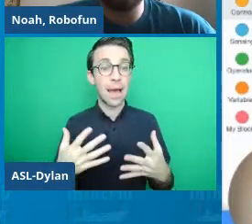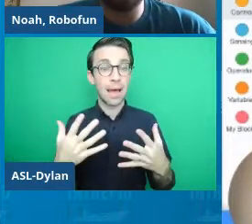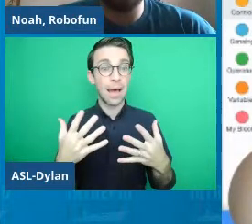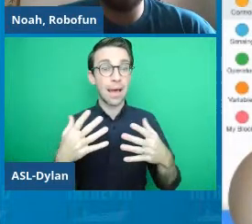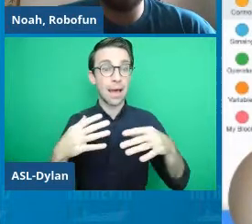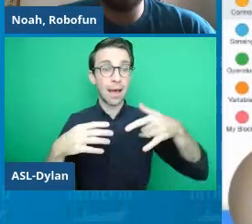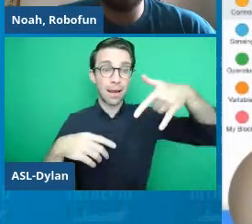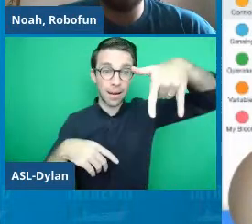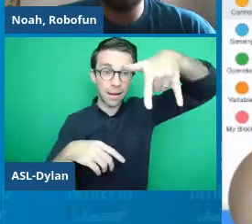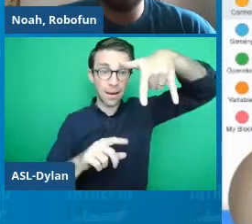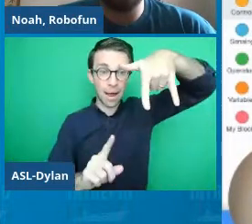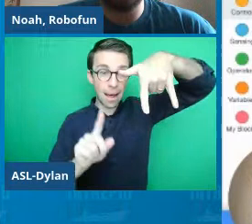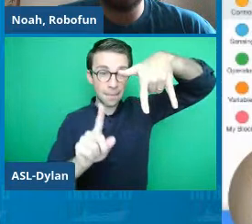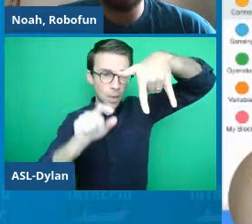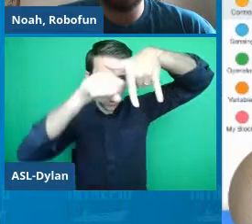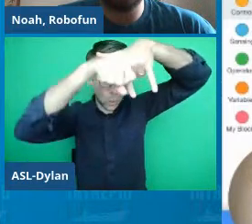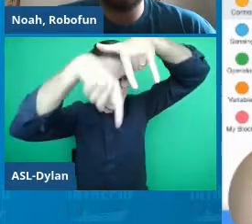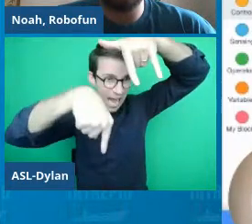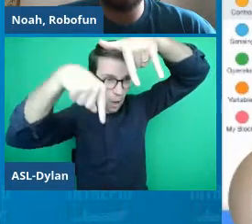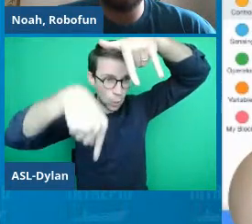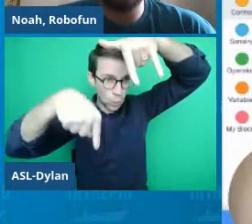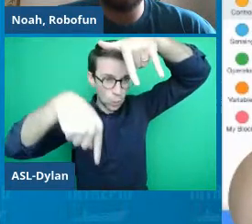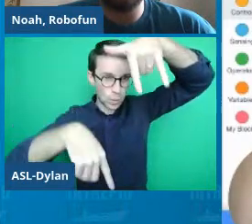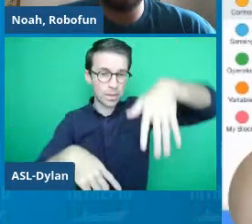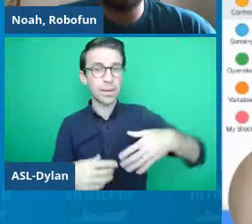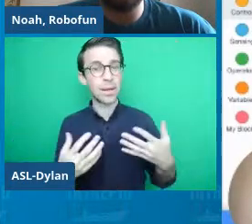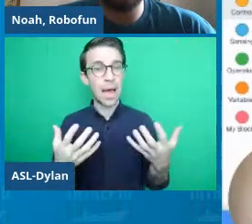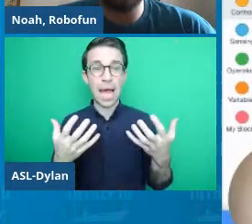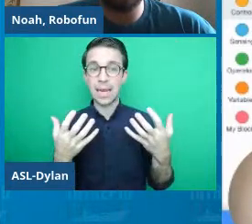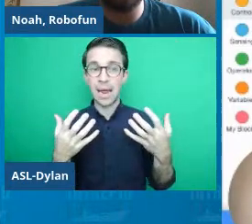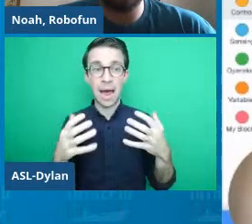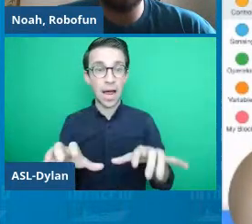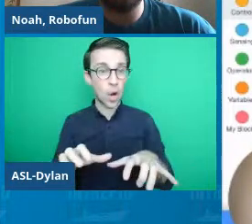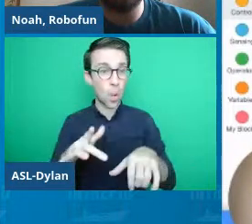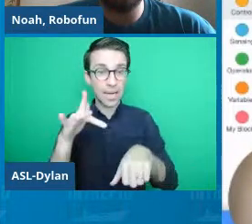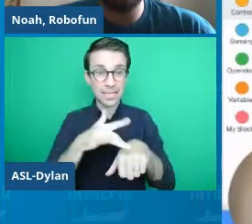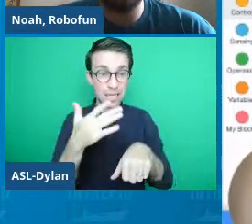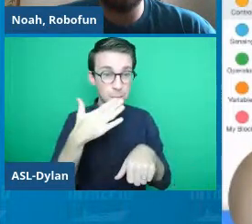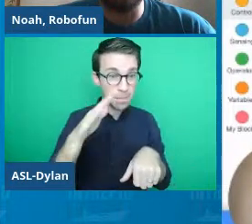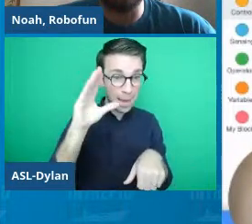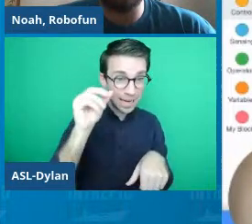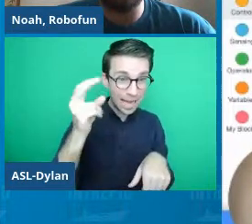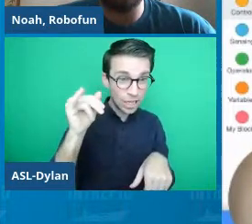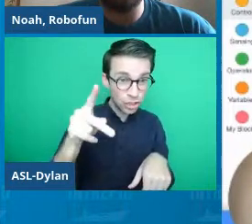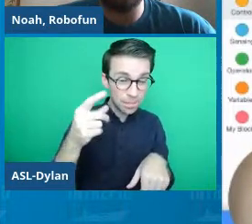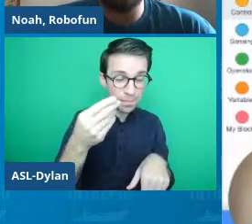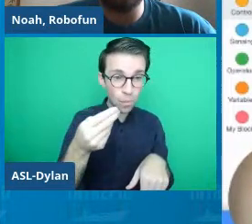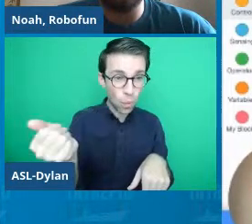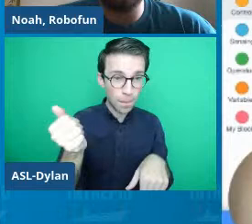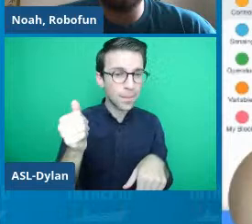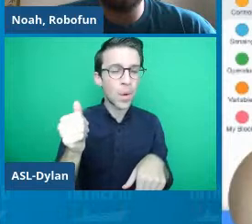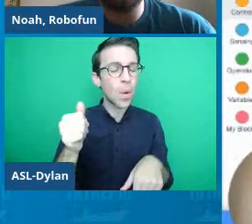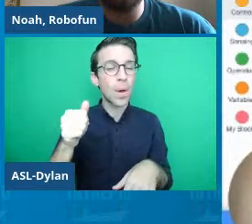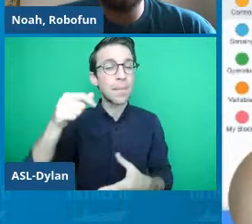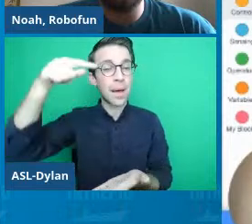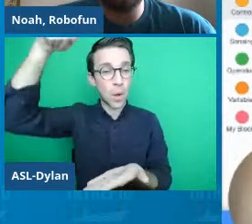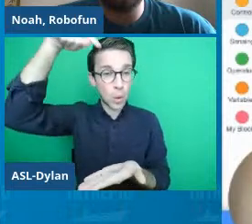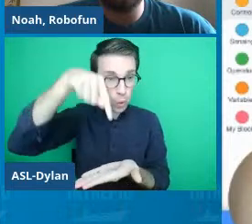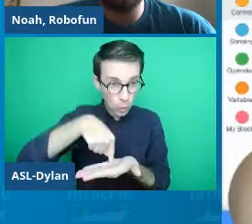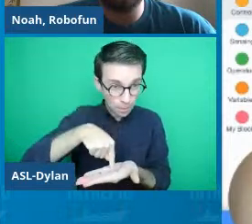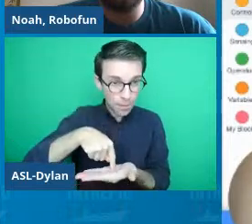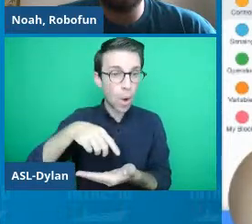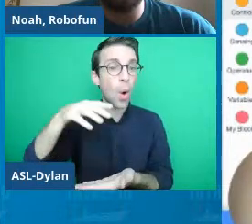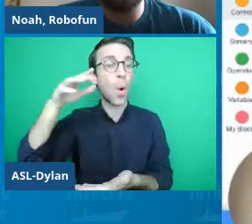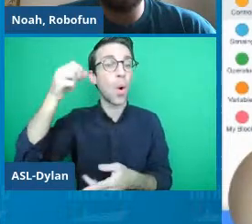pointing down. And I don't want it touching the bad guy ship to disappear. It'll be touching my ship or the edge, right?